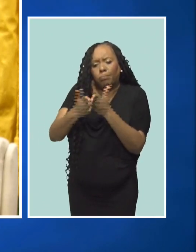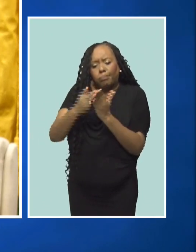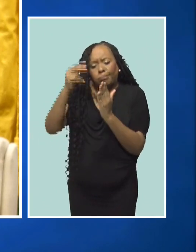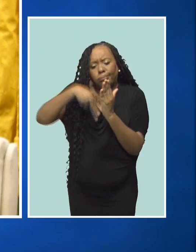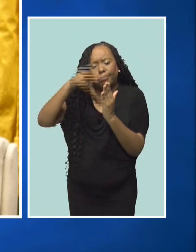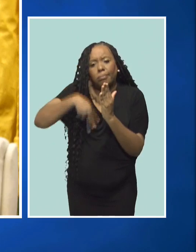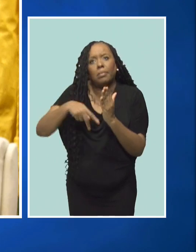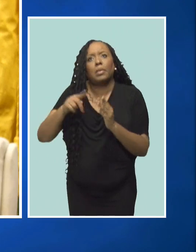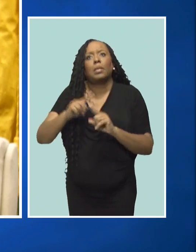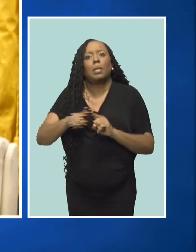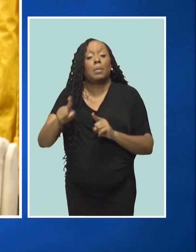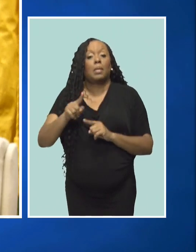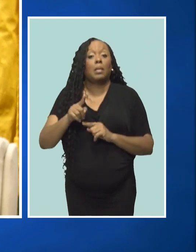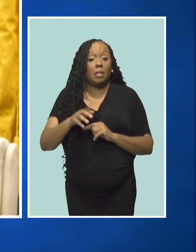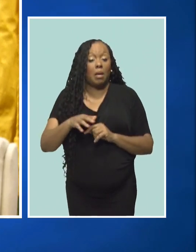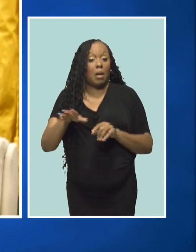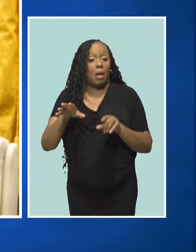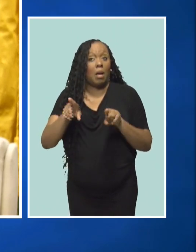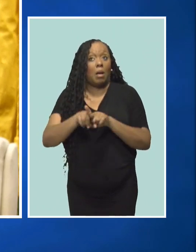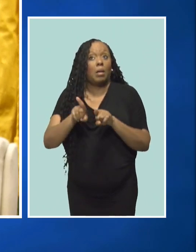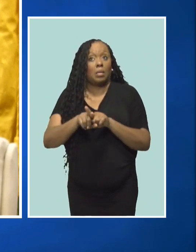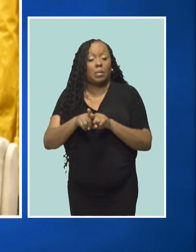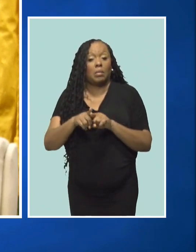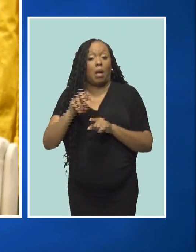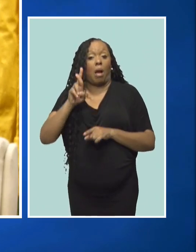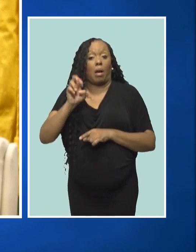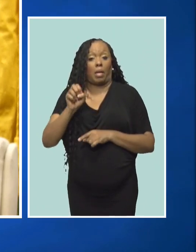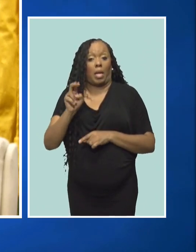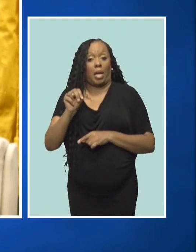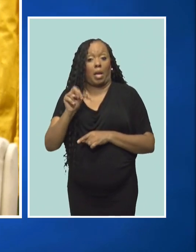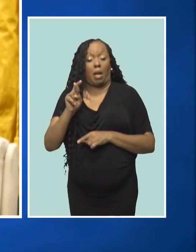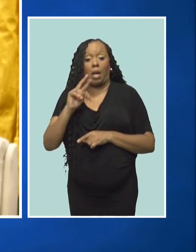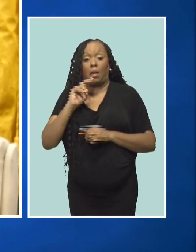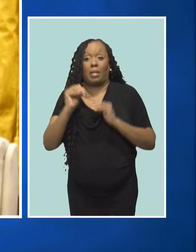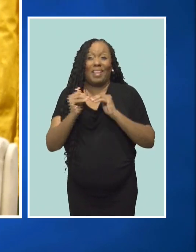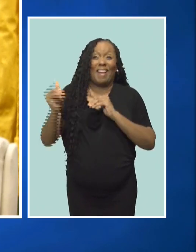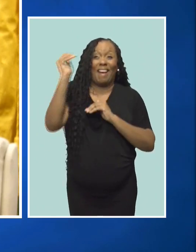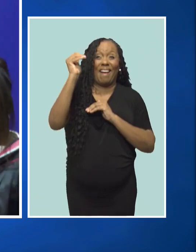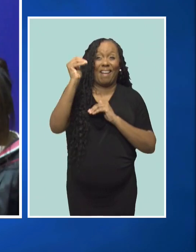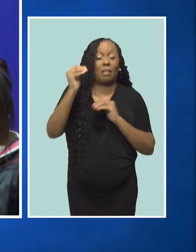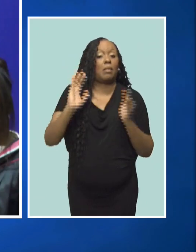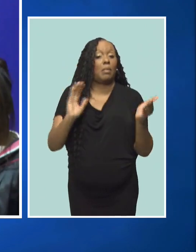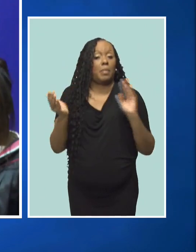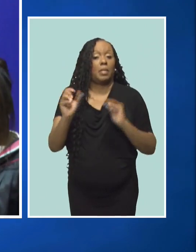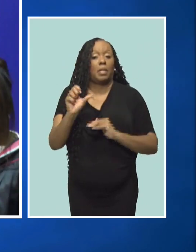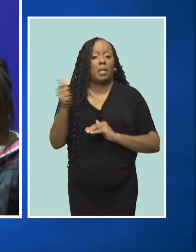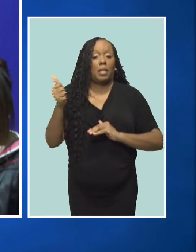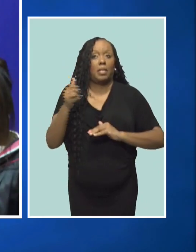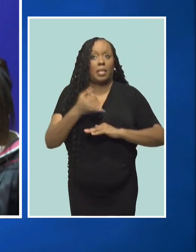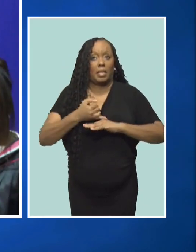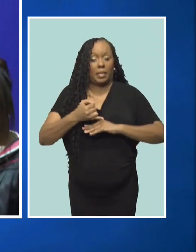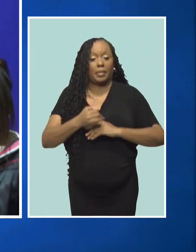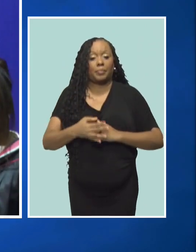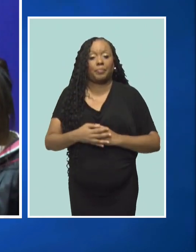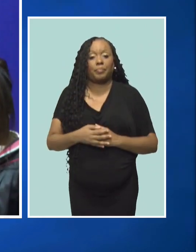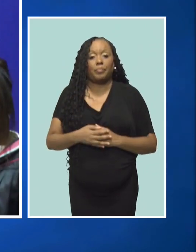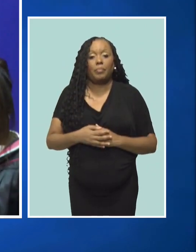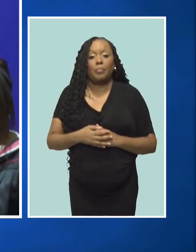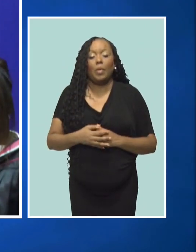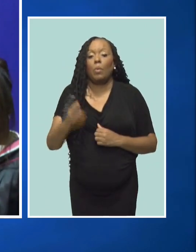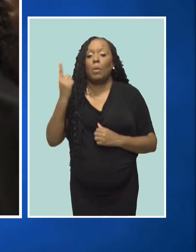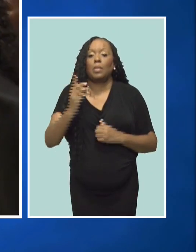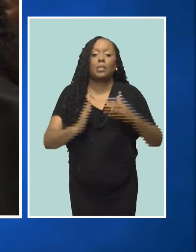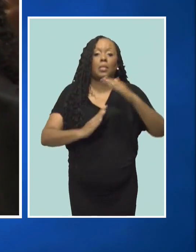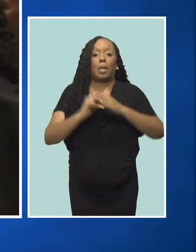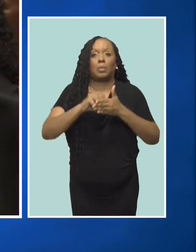the RENR is currently higher than that at the regional level. One of the valedictorians of the class, Romario